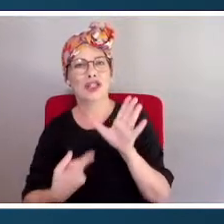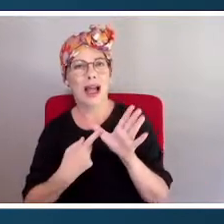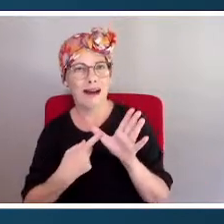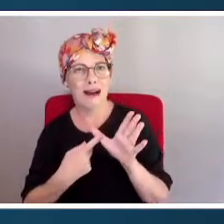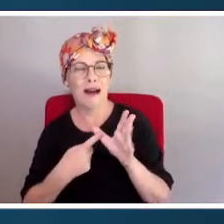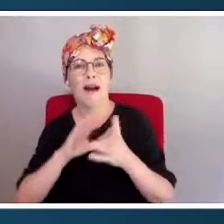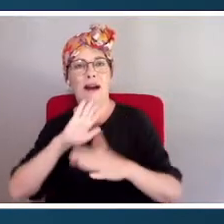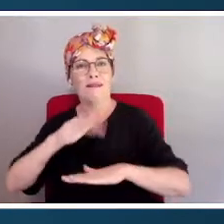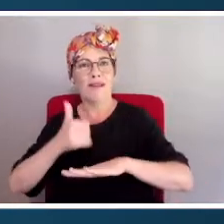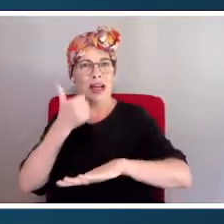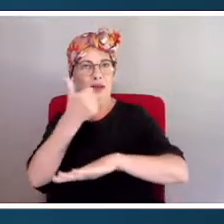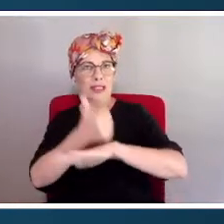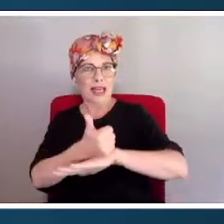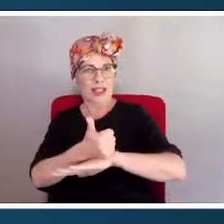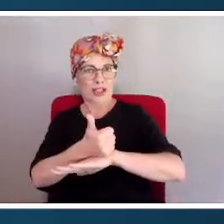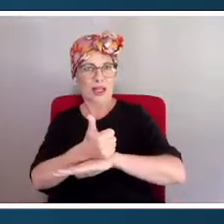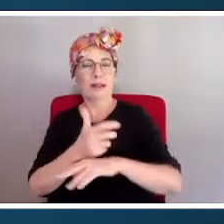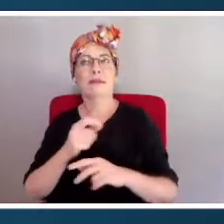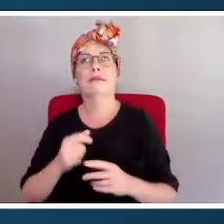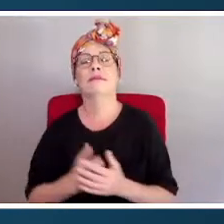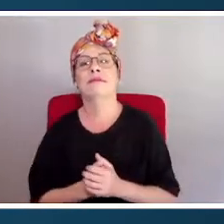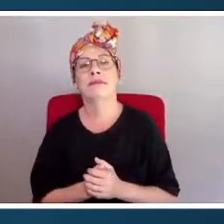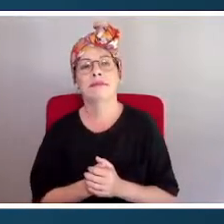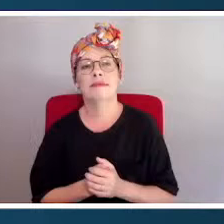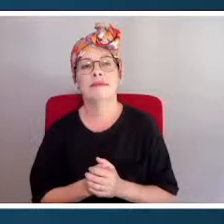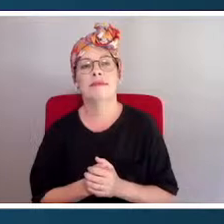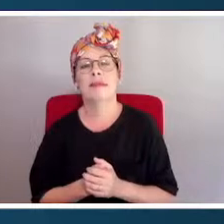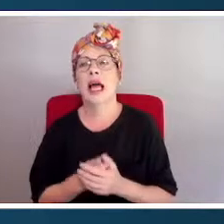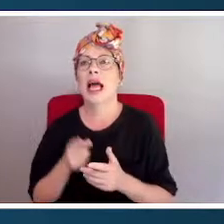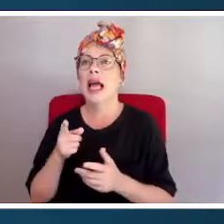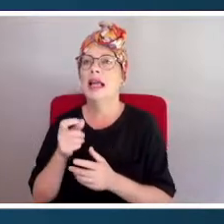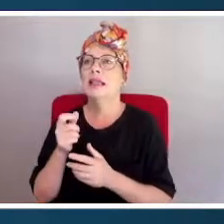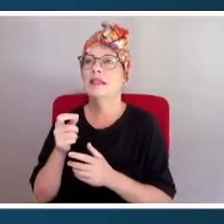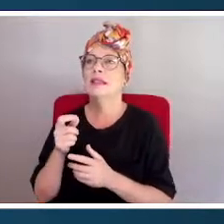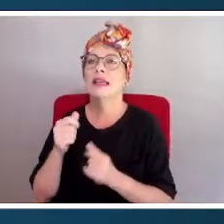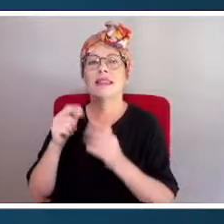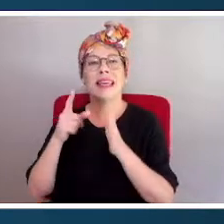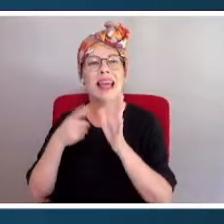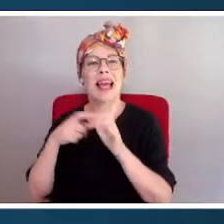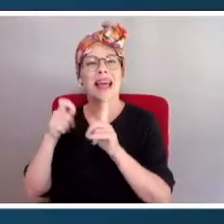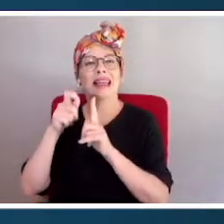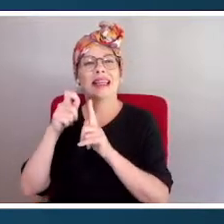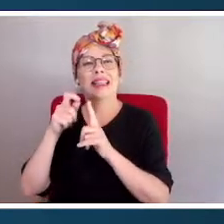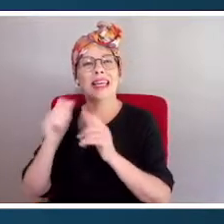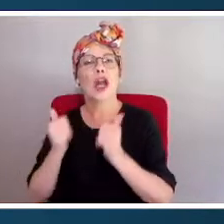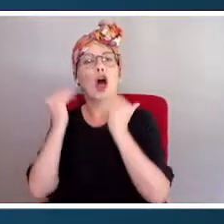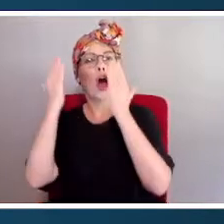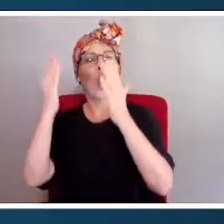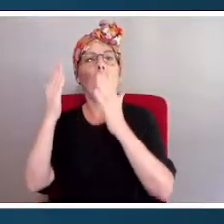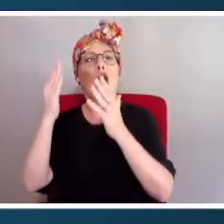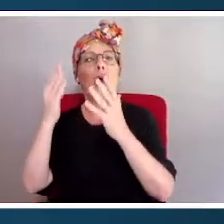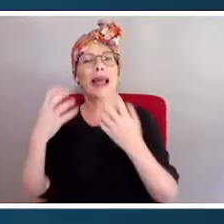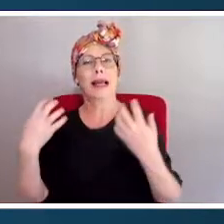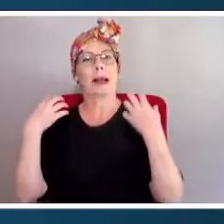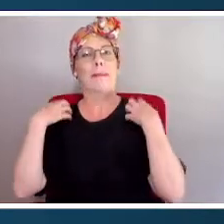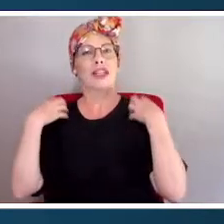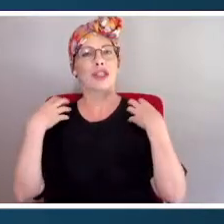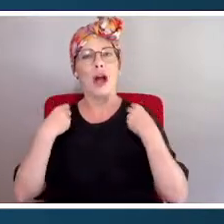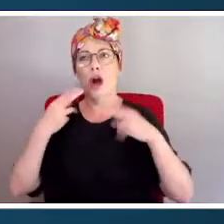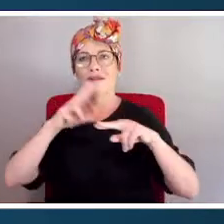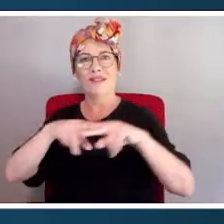for the conference, and acknowledge His Excellency A.J. Amrit, the High Commissioner of Fiji to Australia, as well